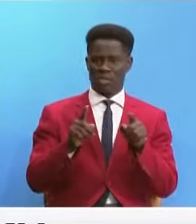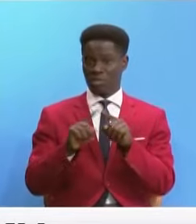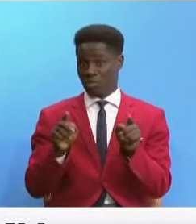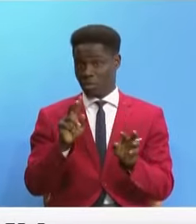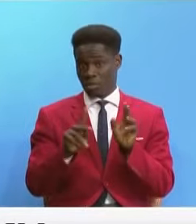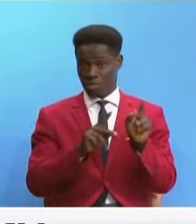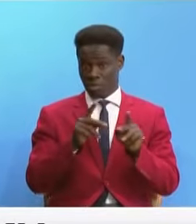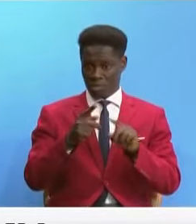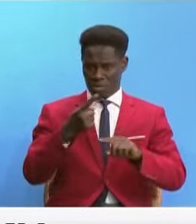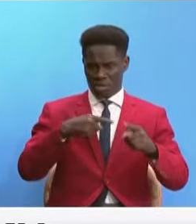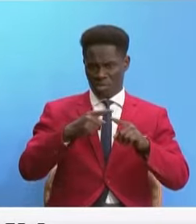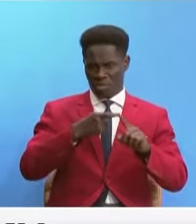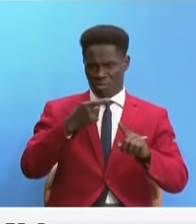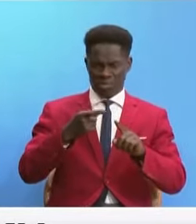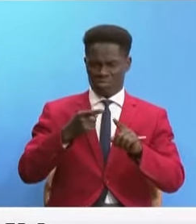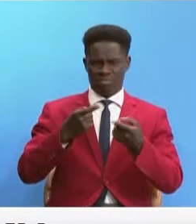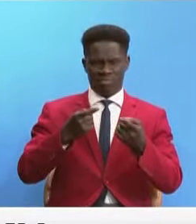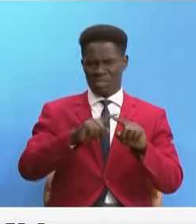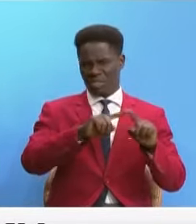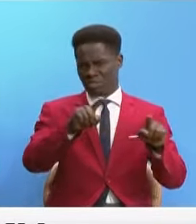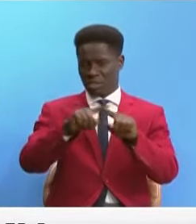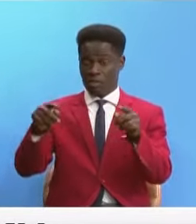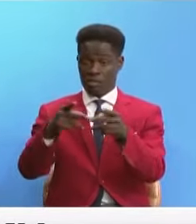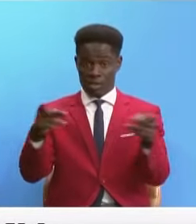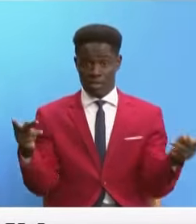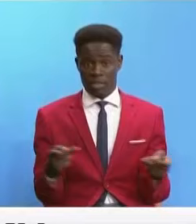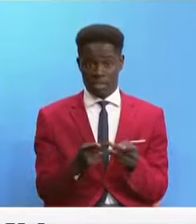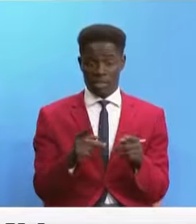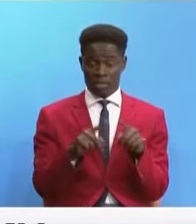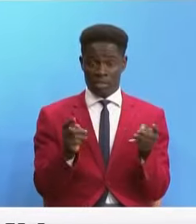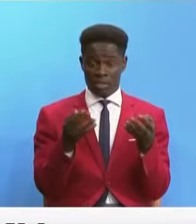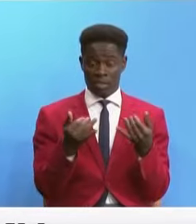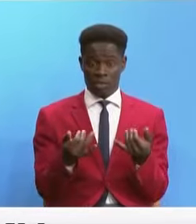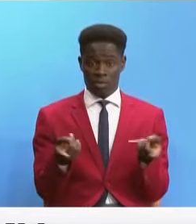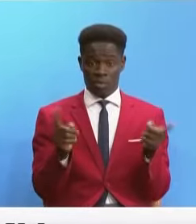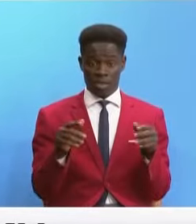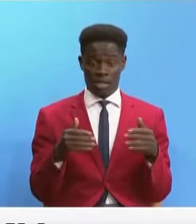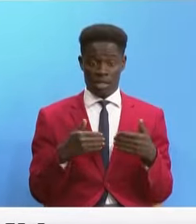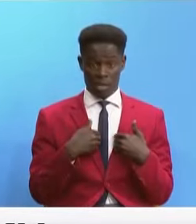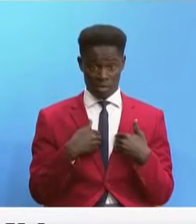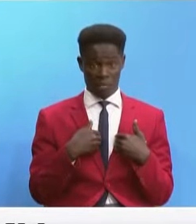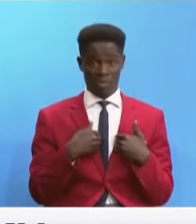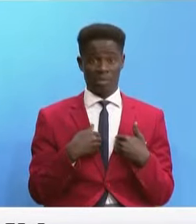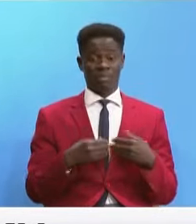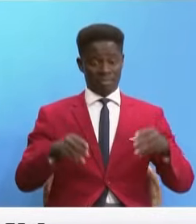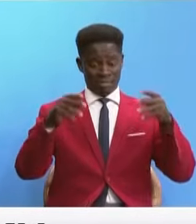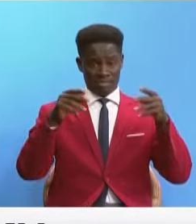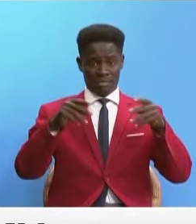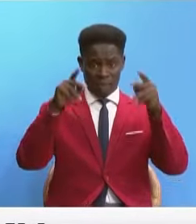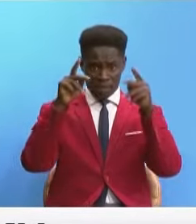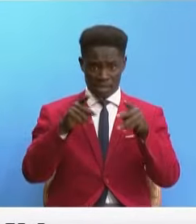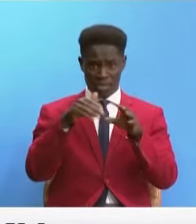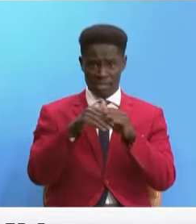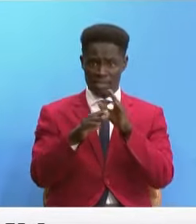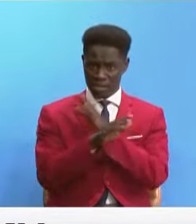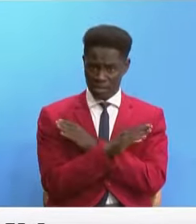coming from beyond our borders. And so when we have a player that is in Zambia to service the Zambian market